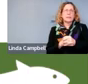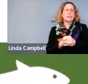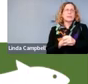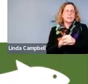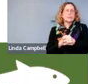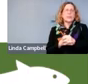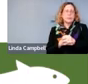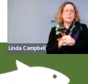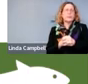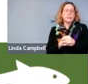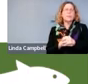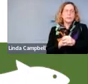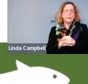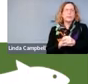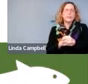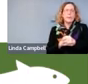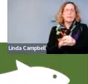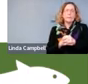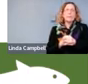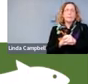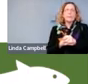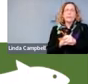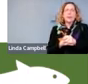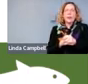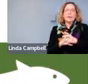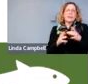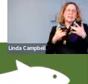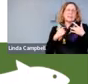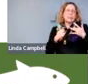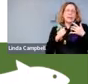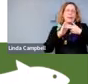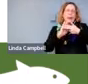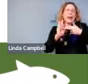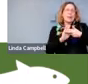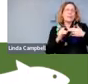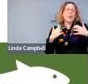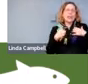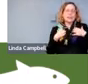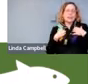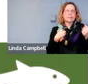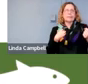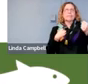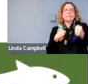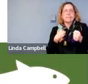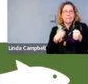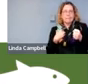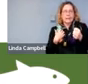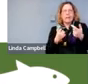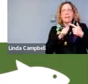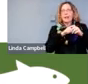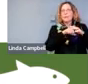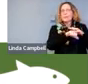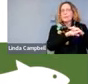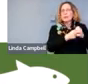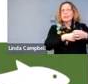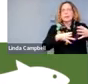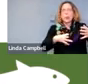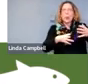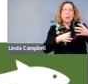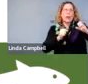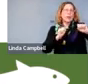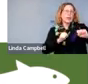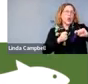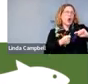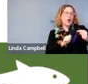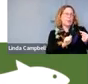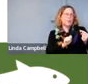be in that new system. And typically they are labeled as